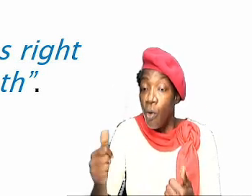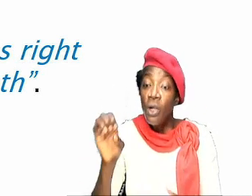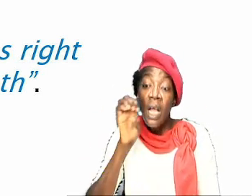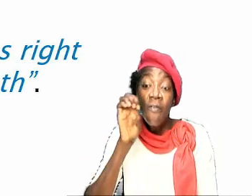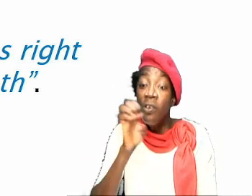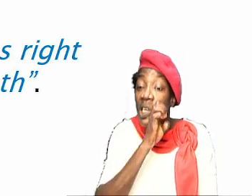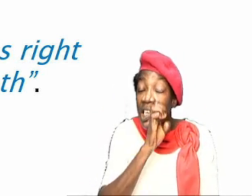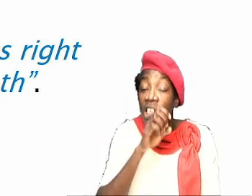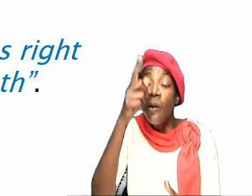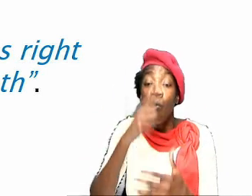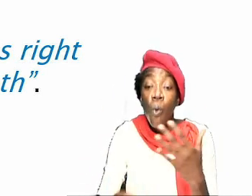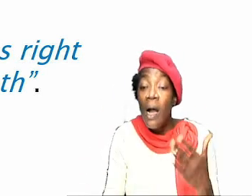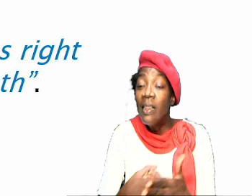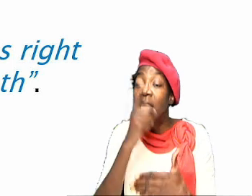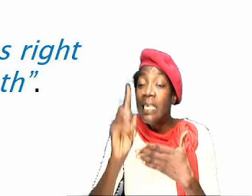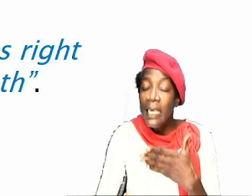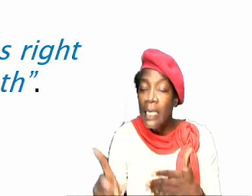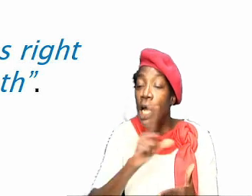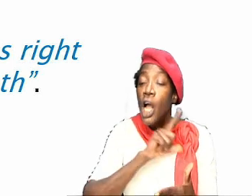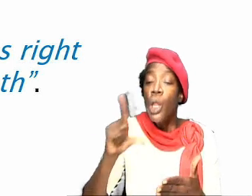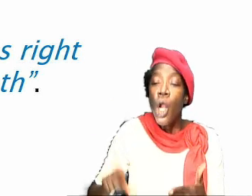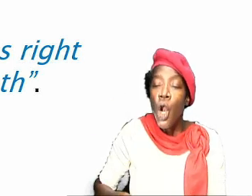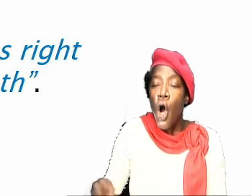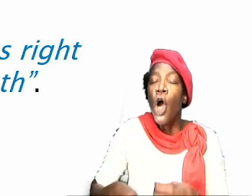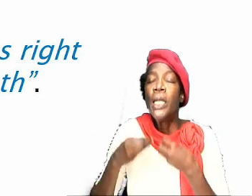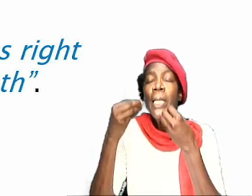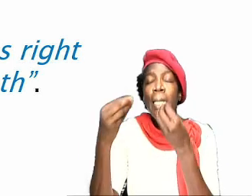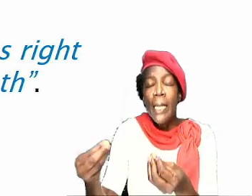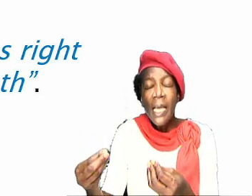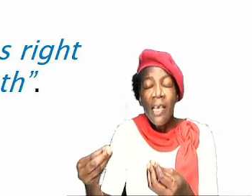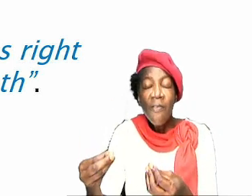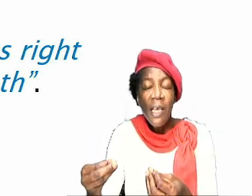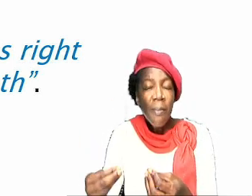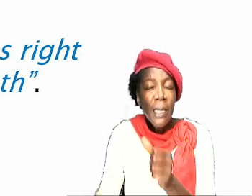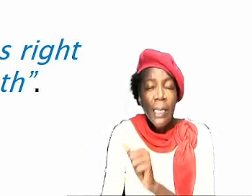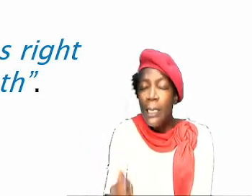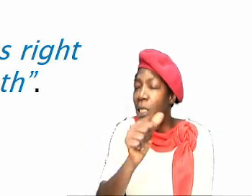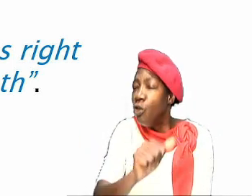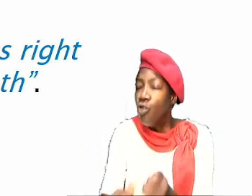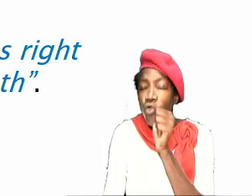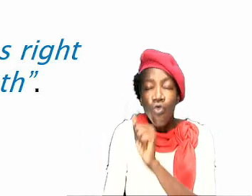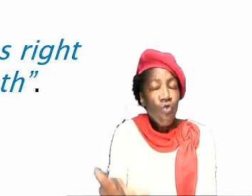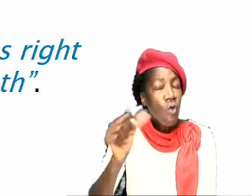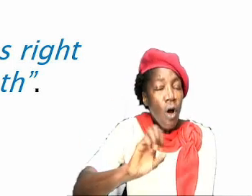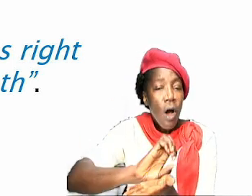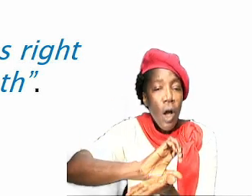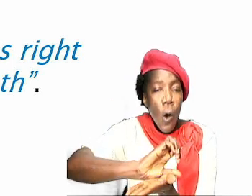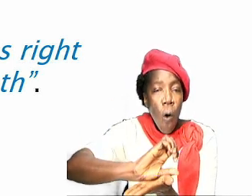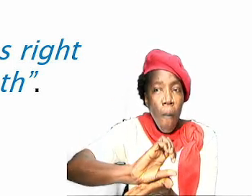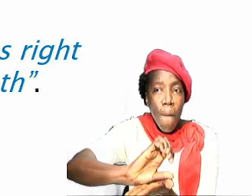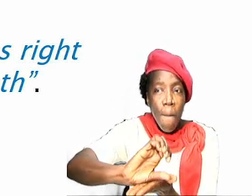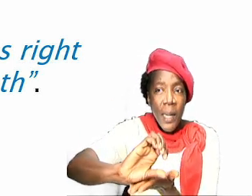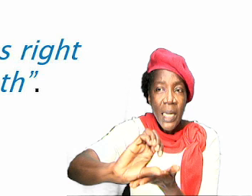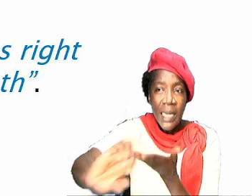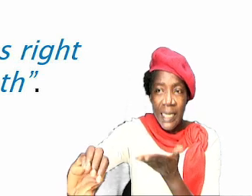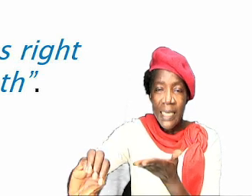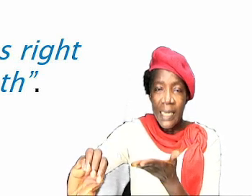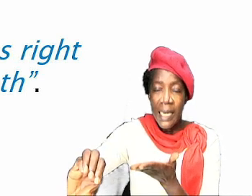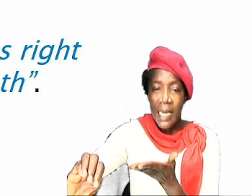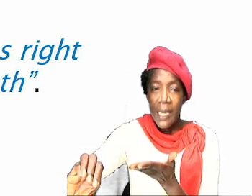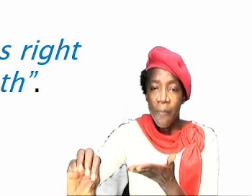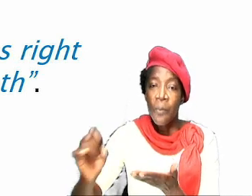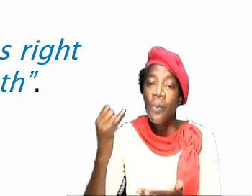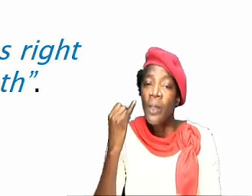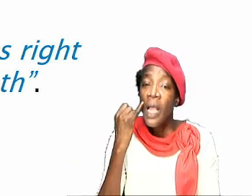the Lord gave him a task. He said, go and utterly destroy. Now, Israel